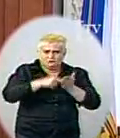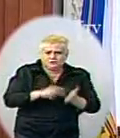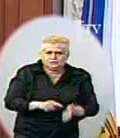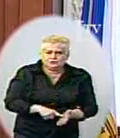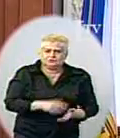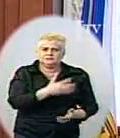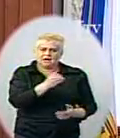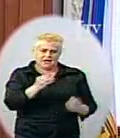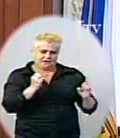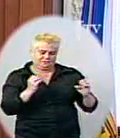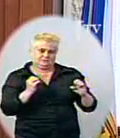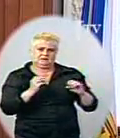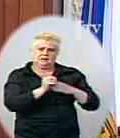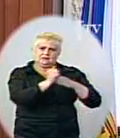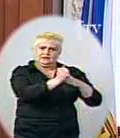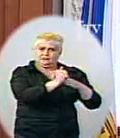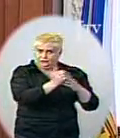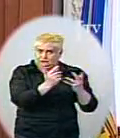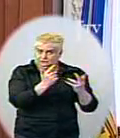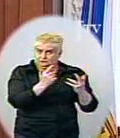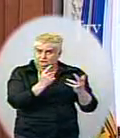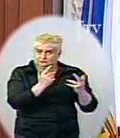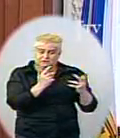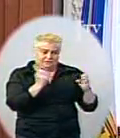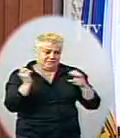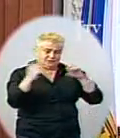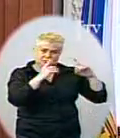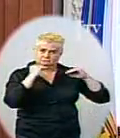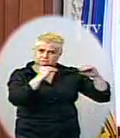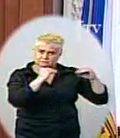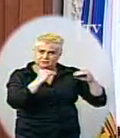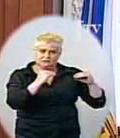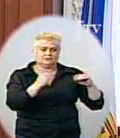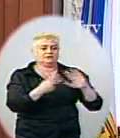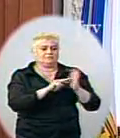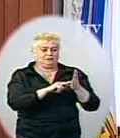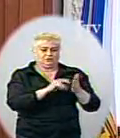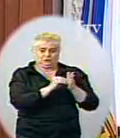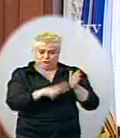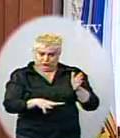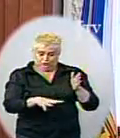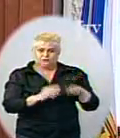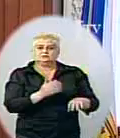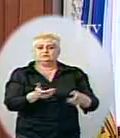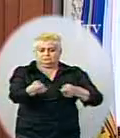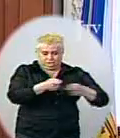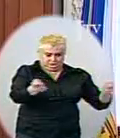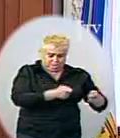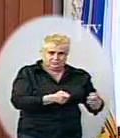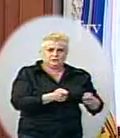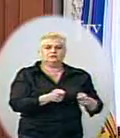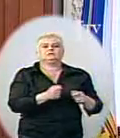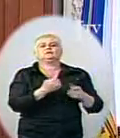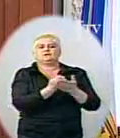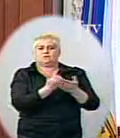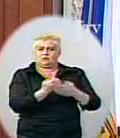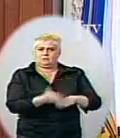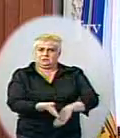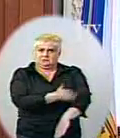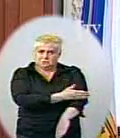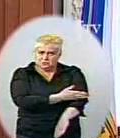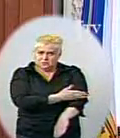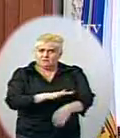education, which will benefit students, improve the local economy, and maintain a focus on agricultural